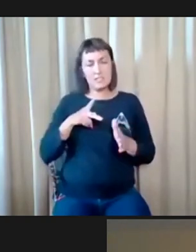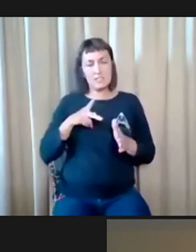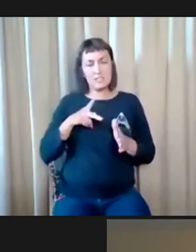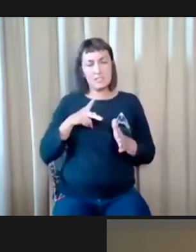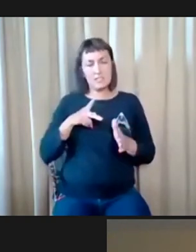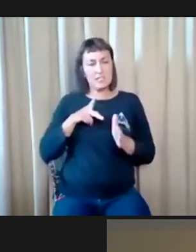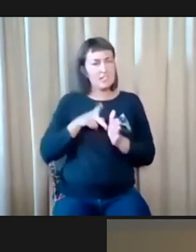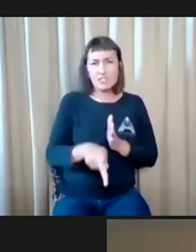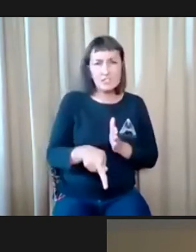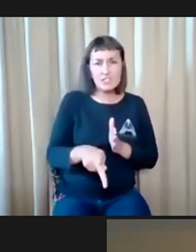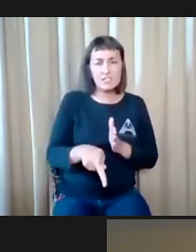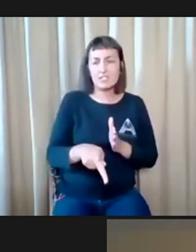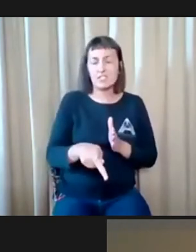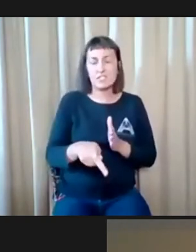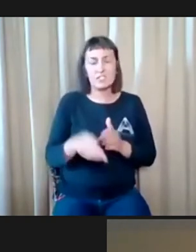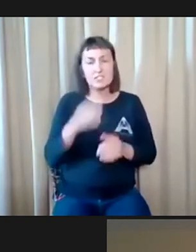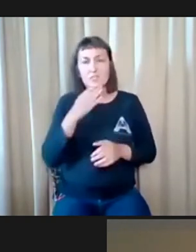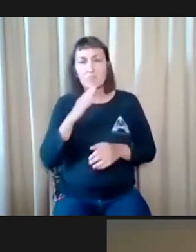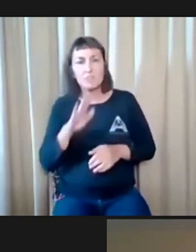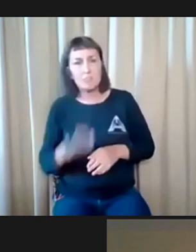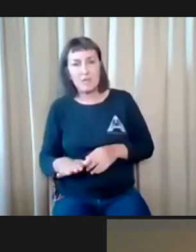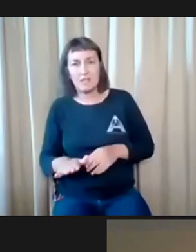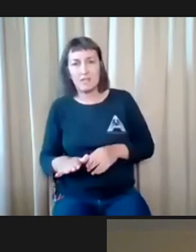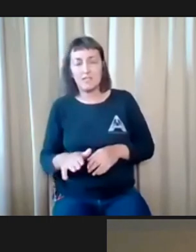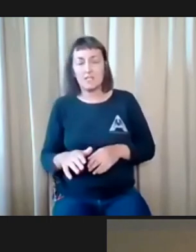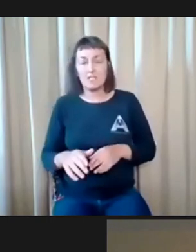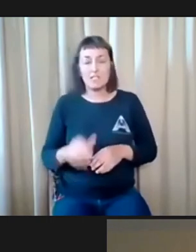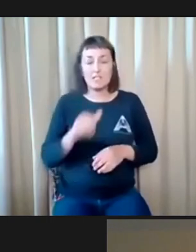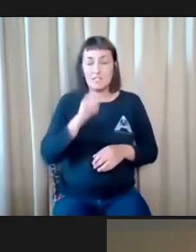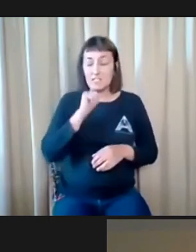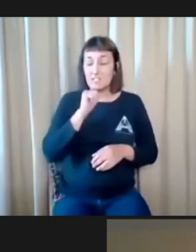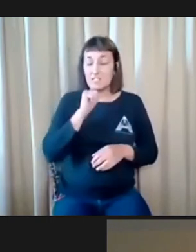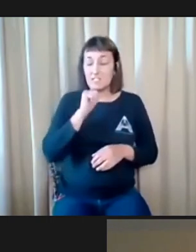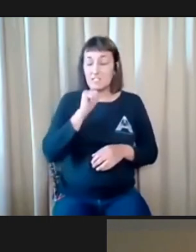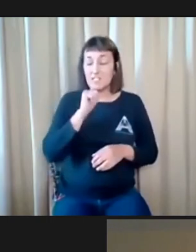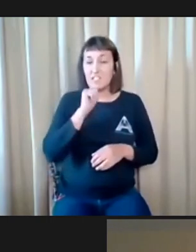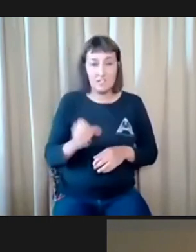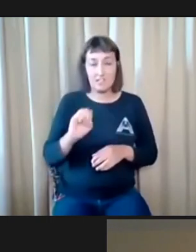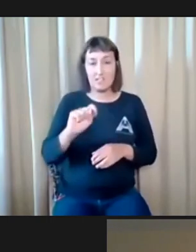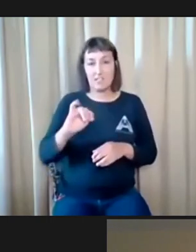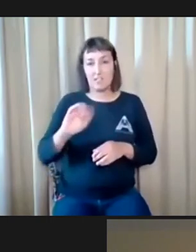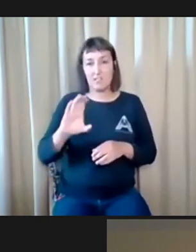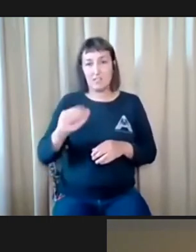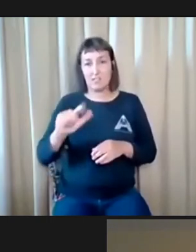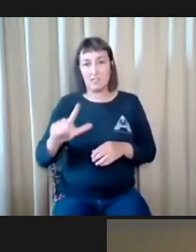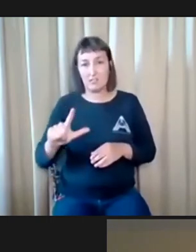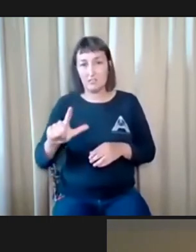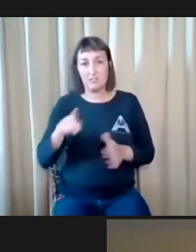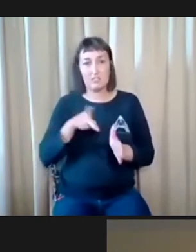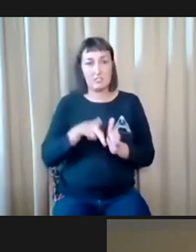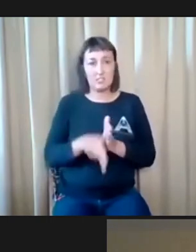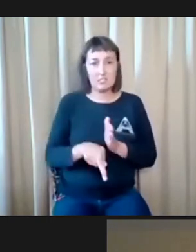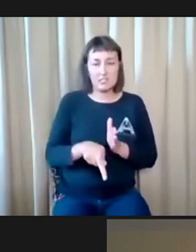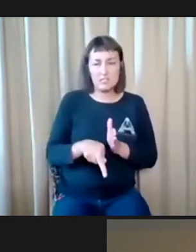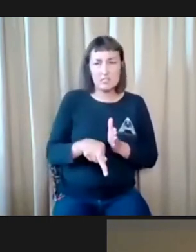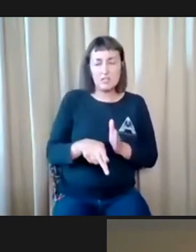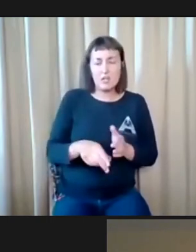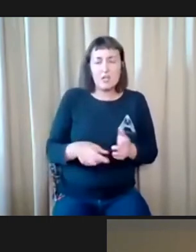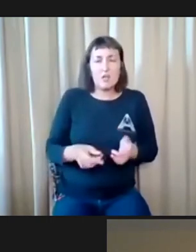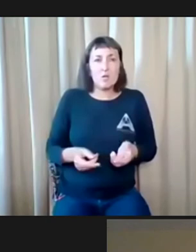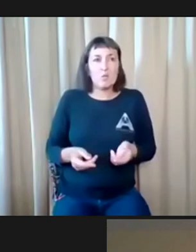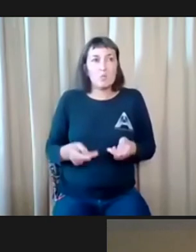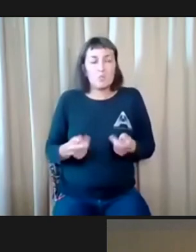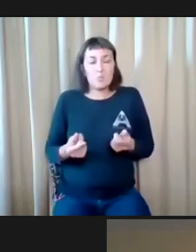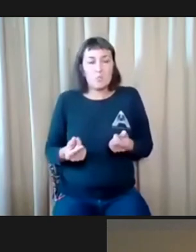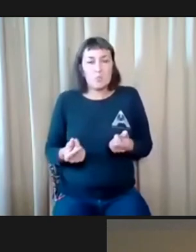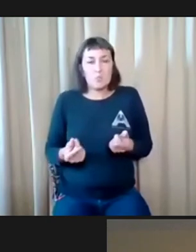in awful killing? Like, we're very clear this is not ethical hunting. I mean, we don't even call it that. But what kind of person, you know, because there's all